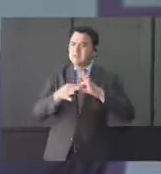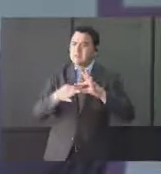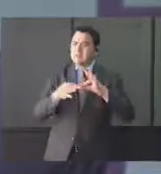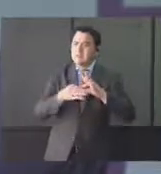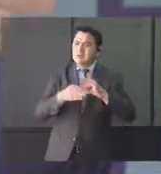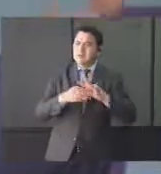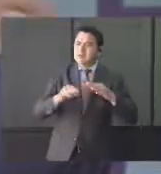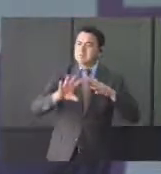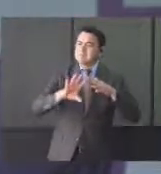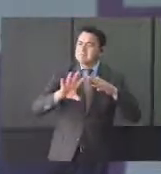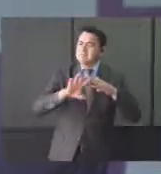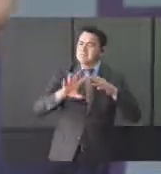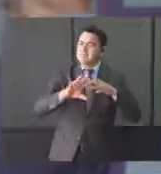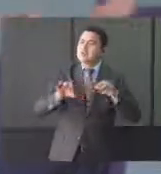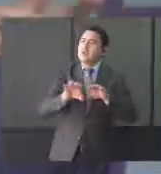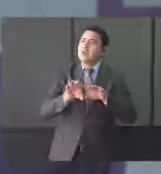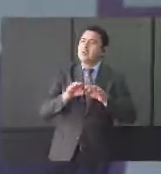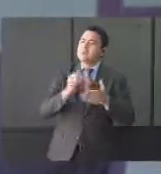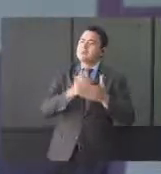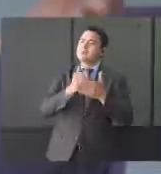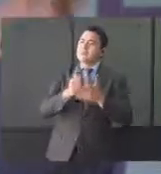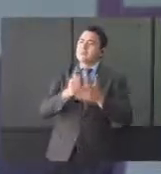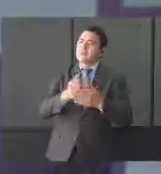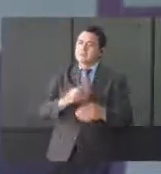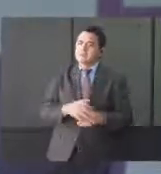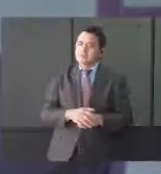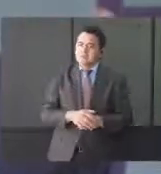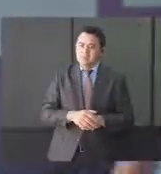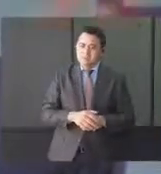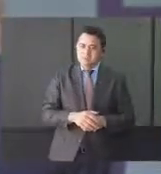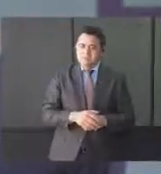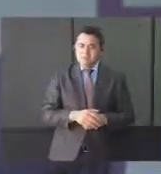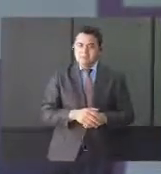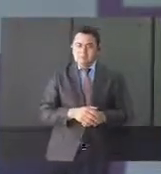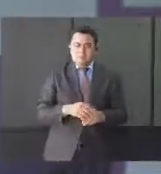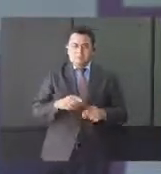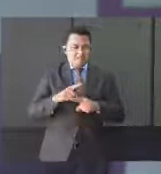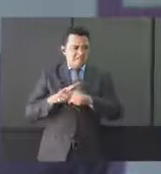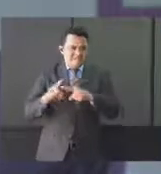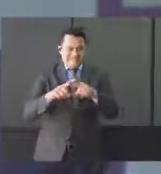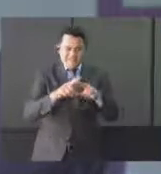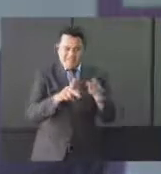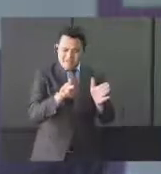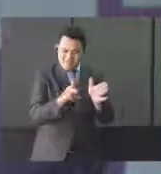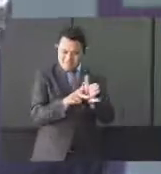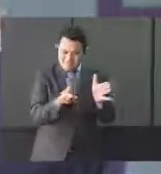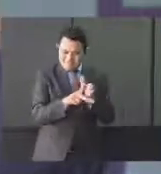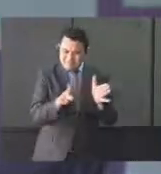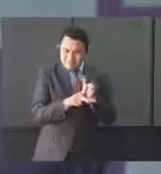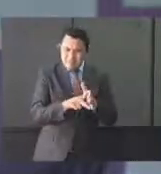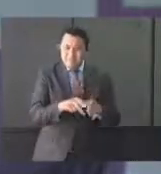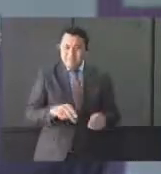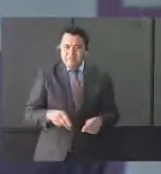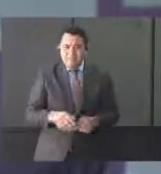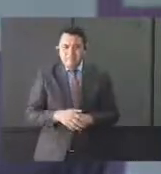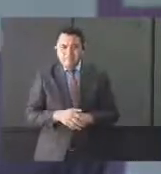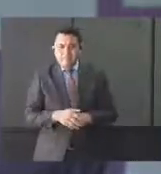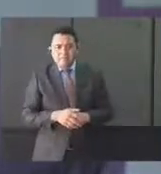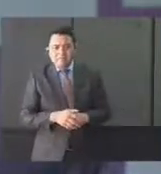of decency. The Guardians, Jazeera, Freelance, New York Times, everywhere